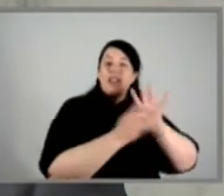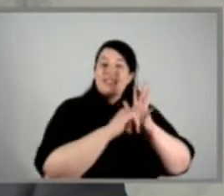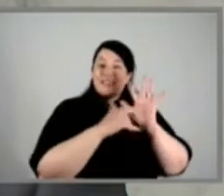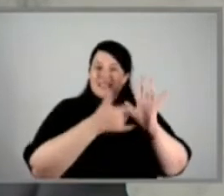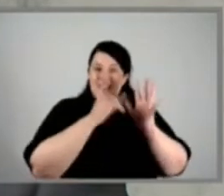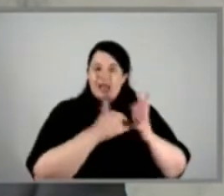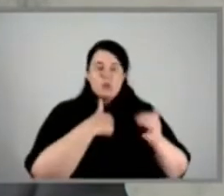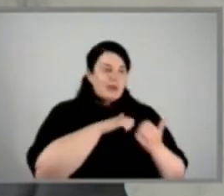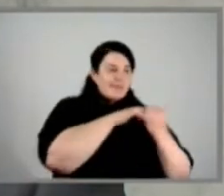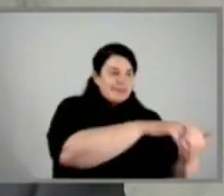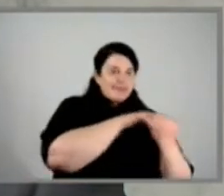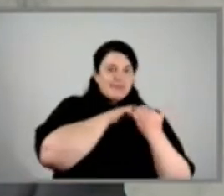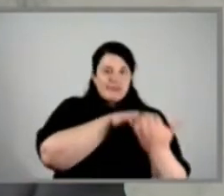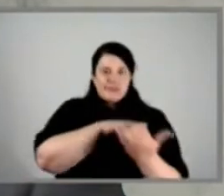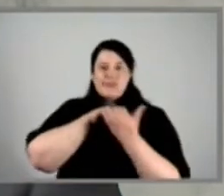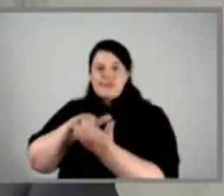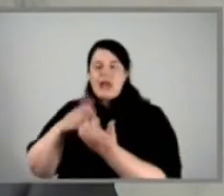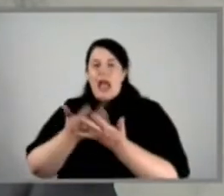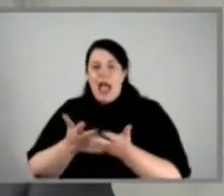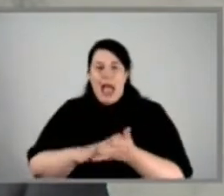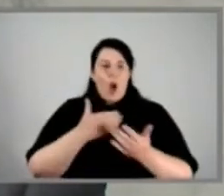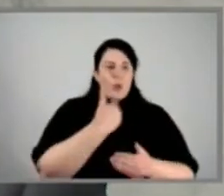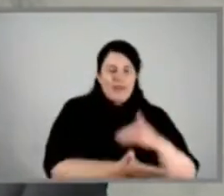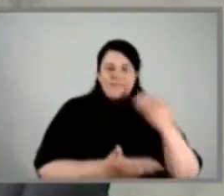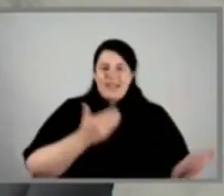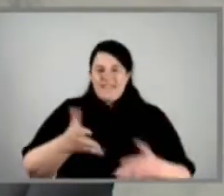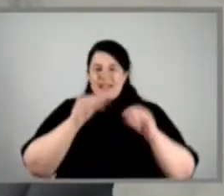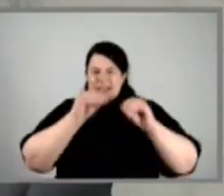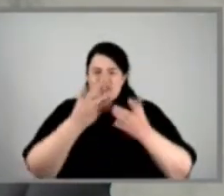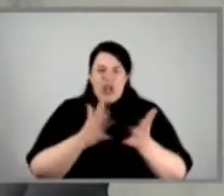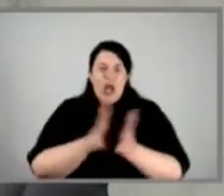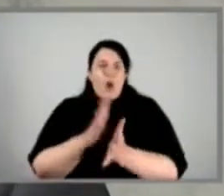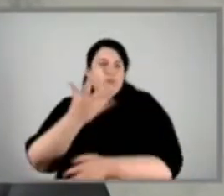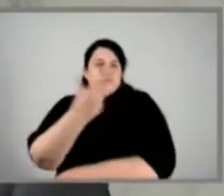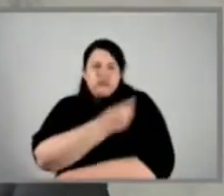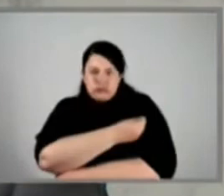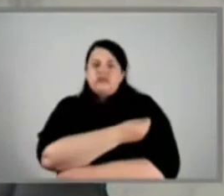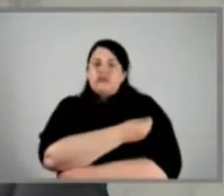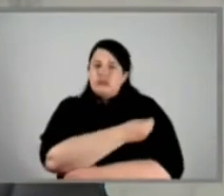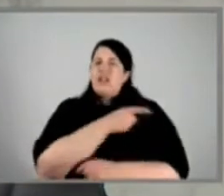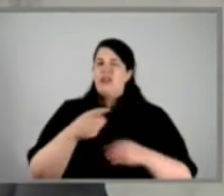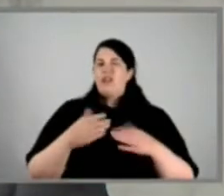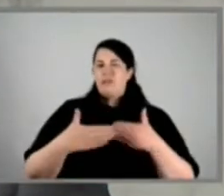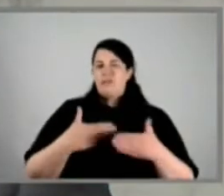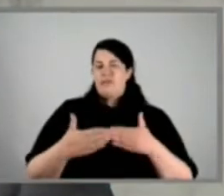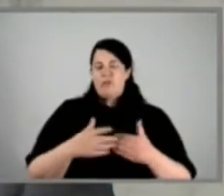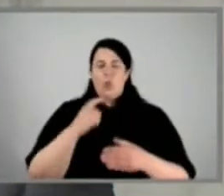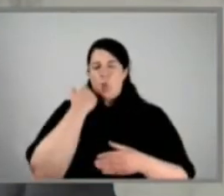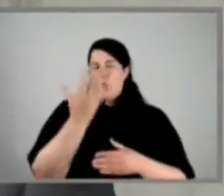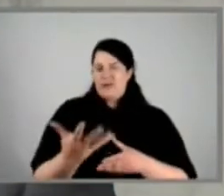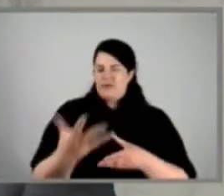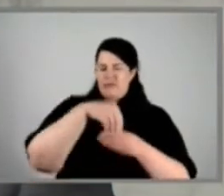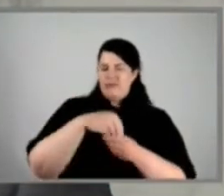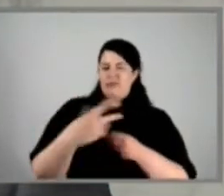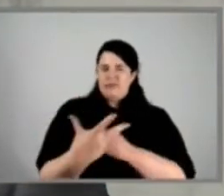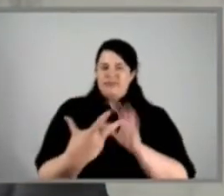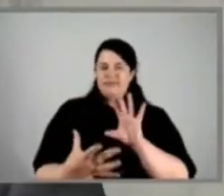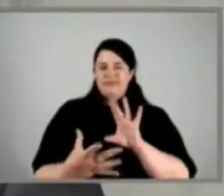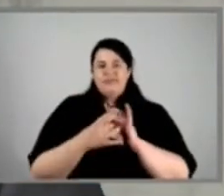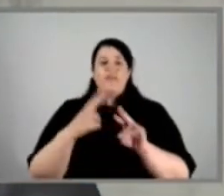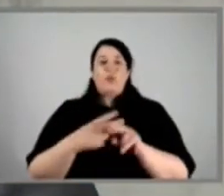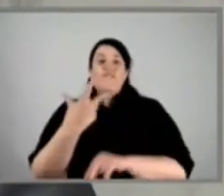much on the distribution and logistics of the vaccination program, as they always are, so we're not duplicating